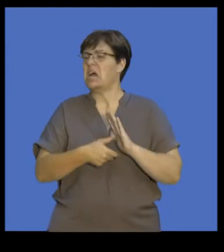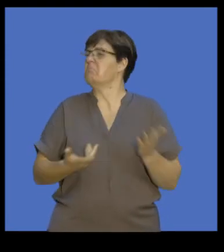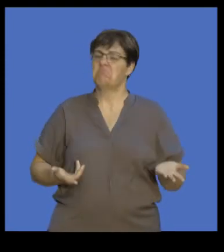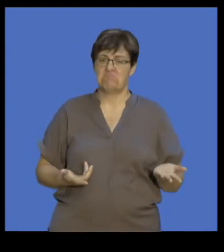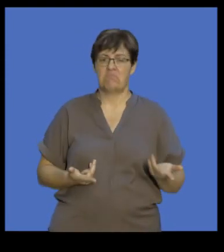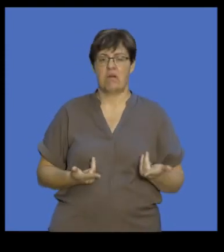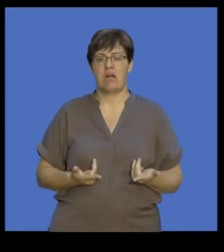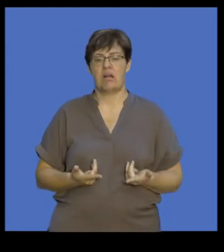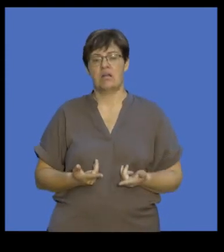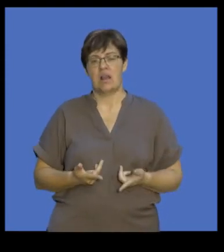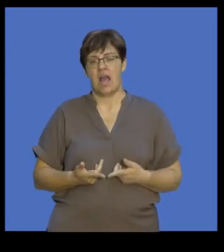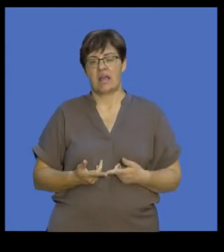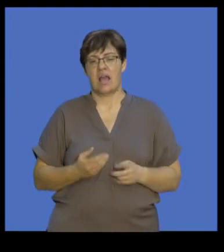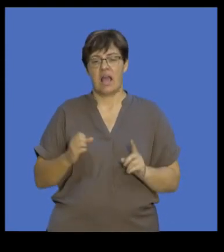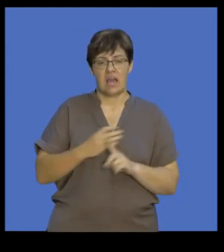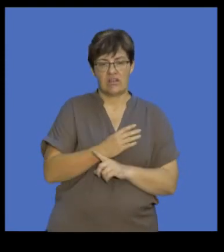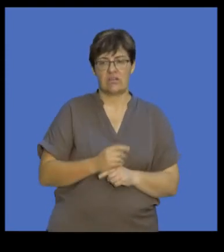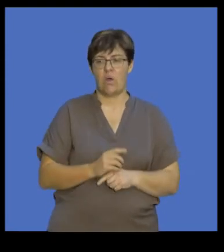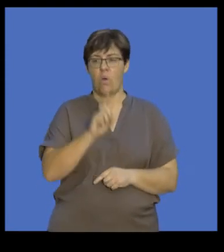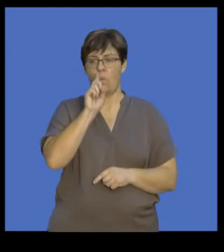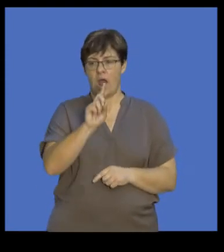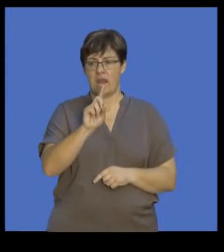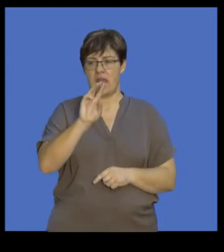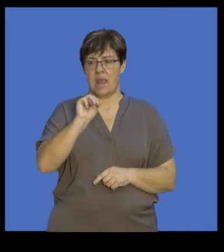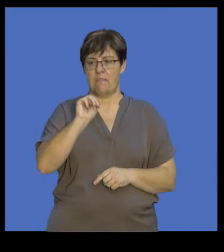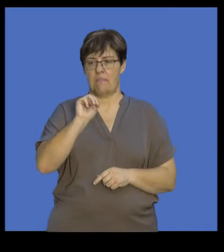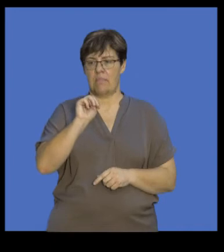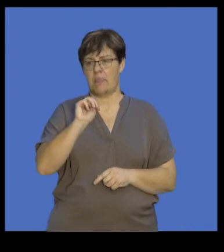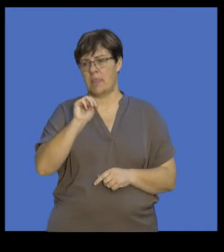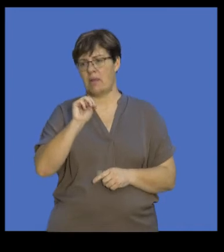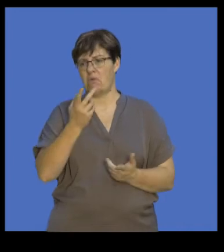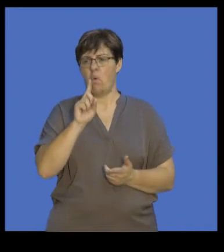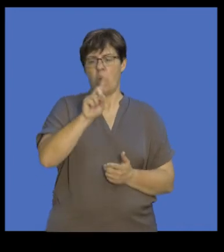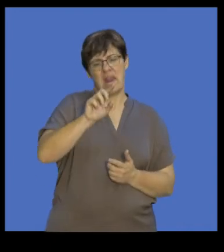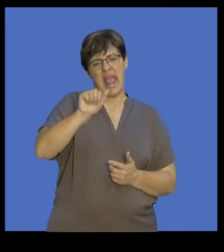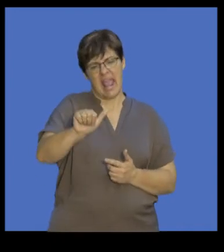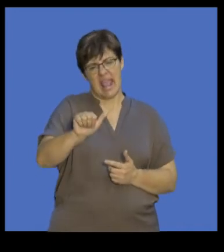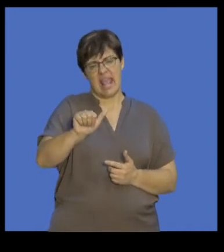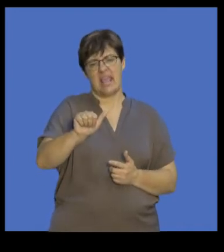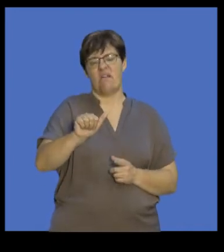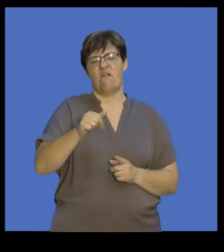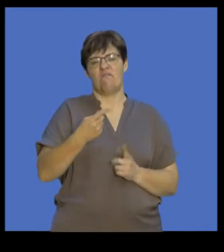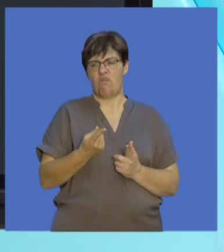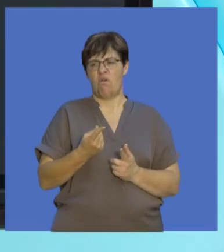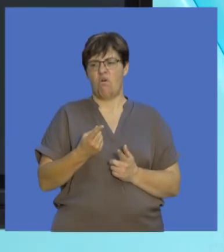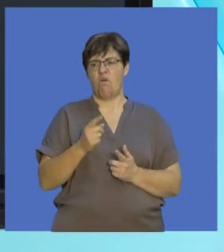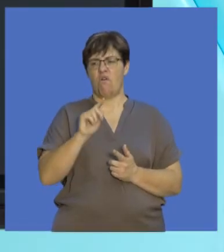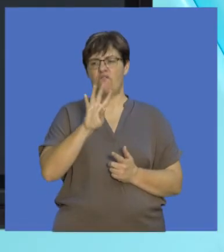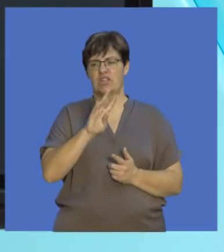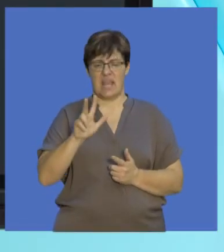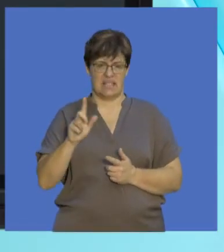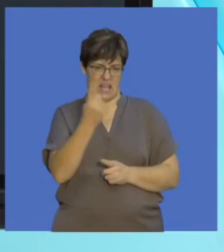to deliver, let's say, a current of 1 ampere for 48 hours, right? So we are going back to the point